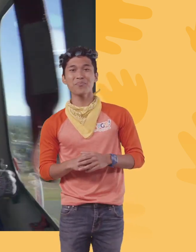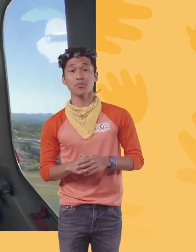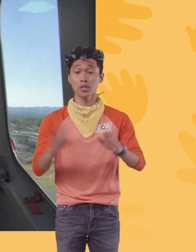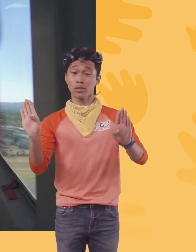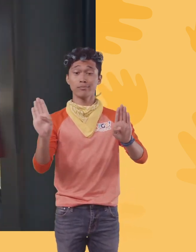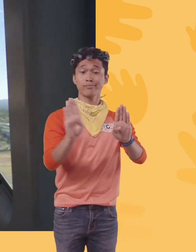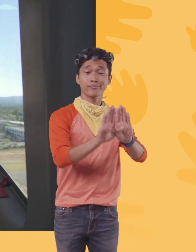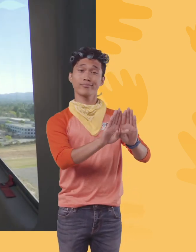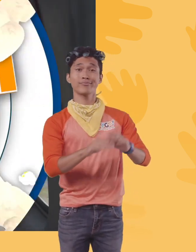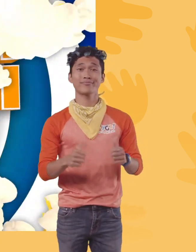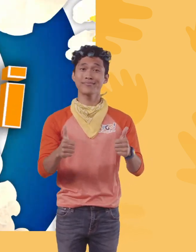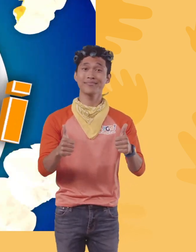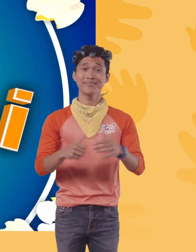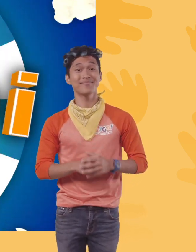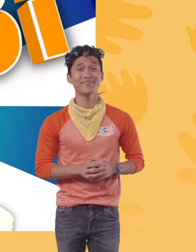Shut the door.